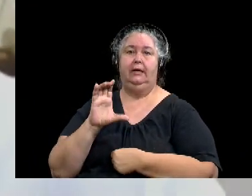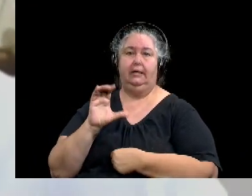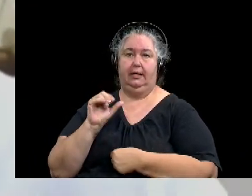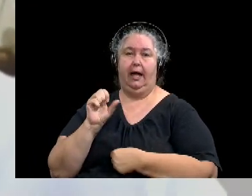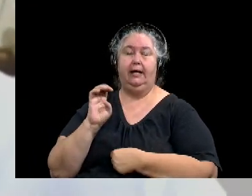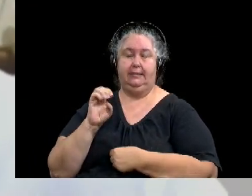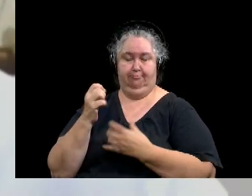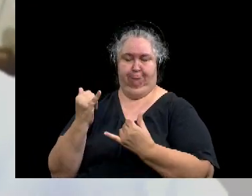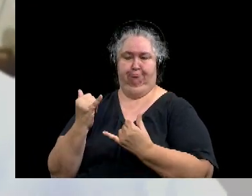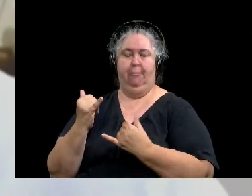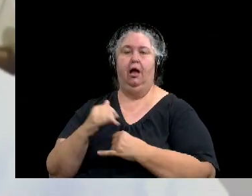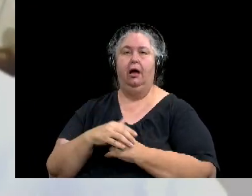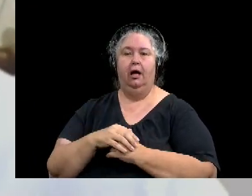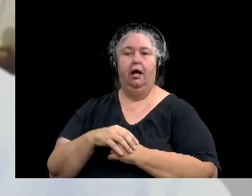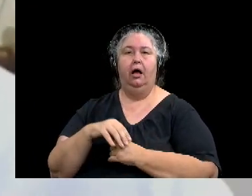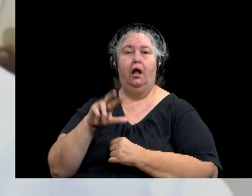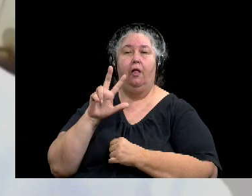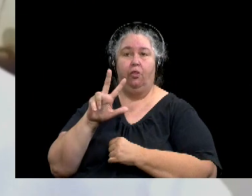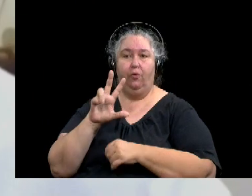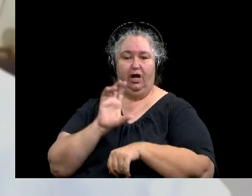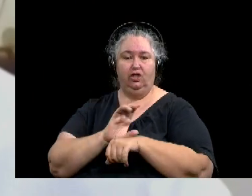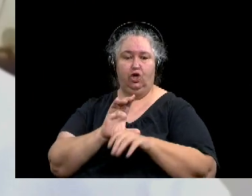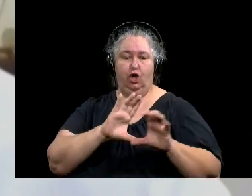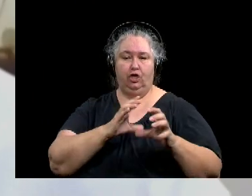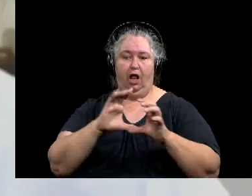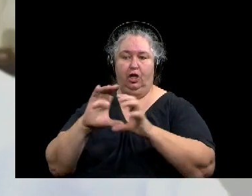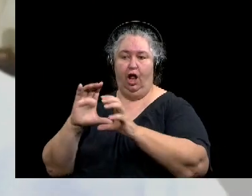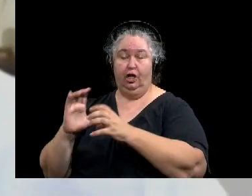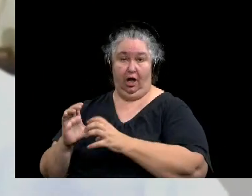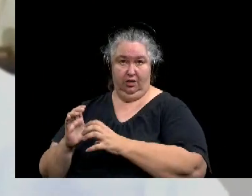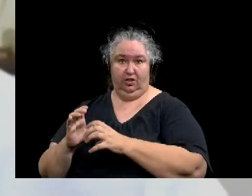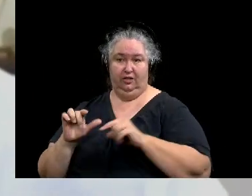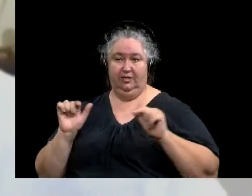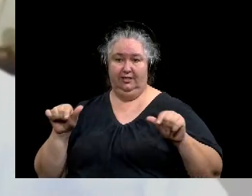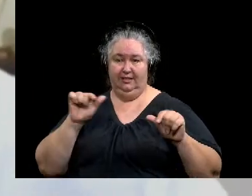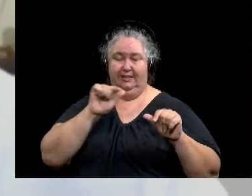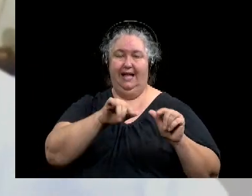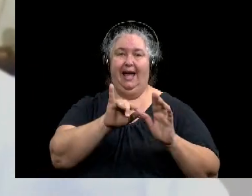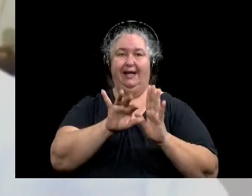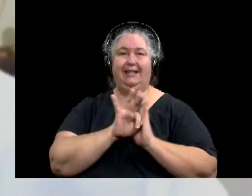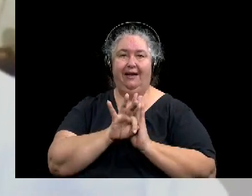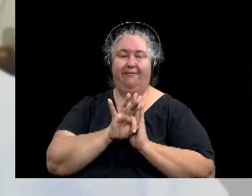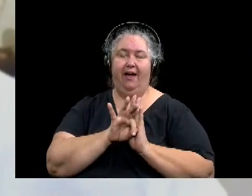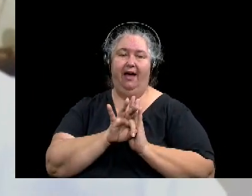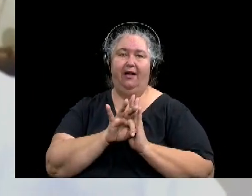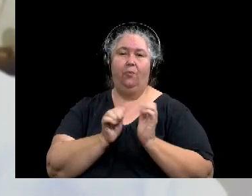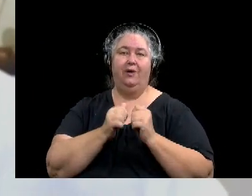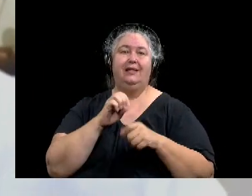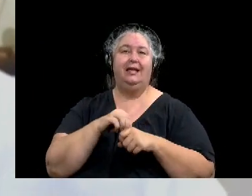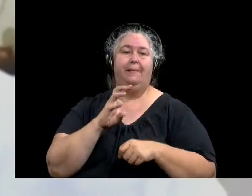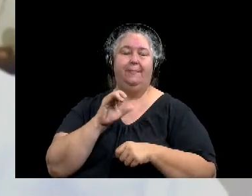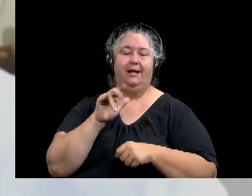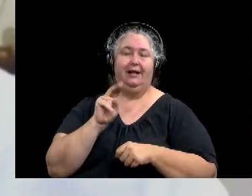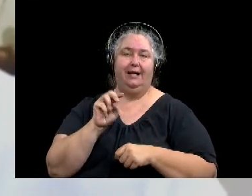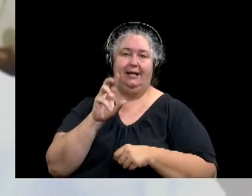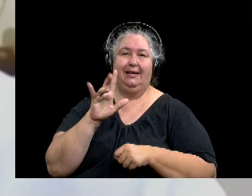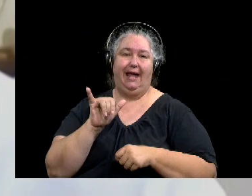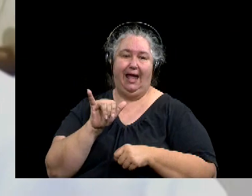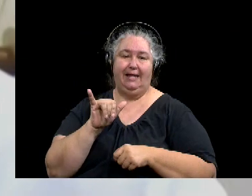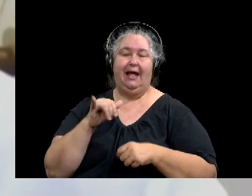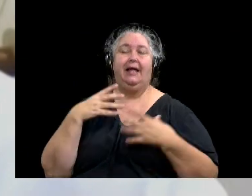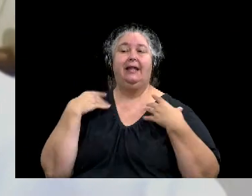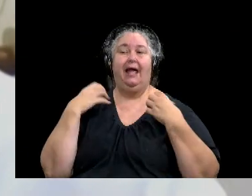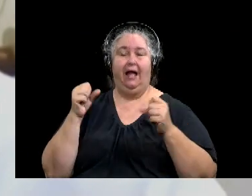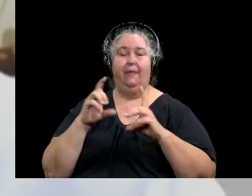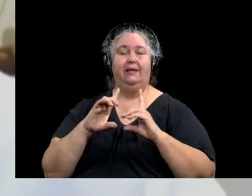There are 3 church clusters that have been identified within McLennan County, and the health district